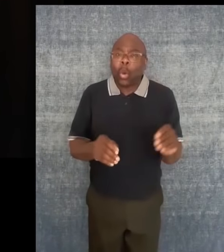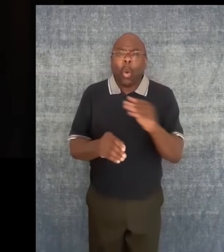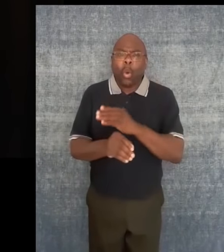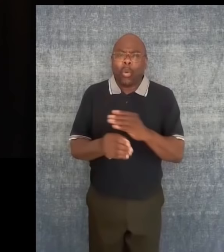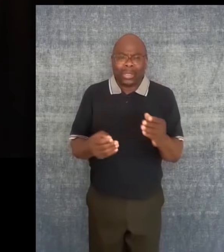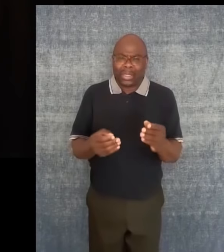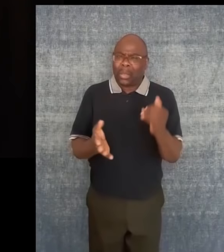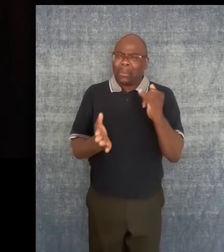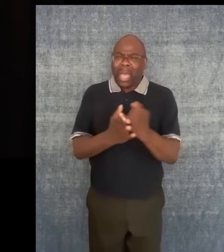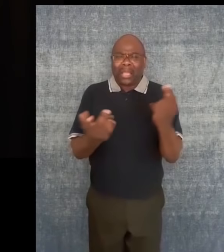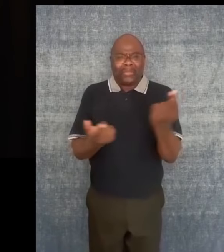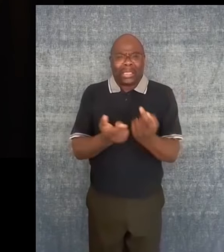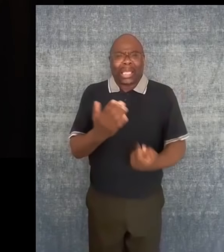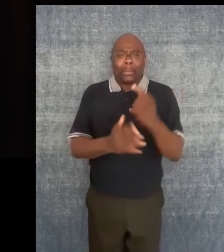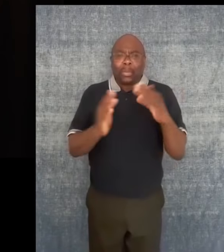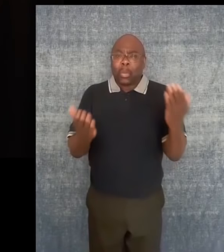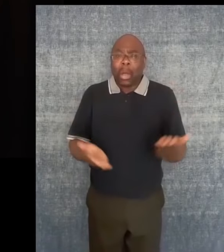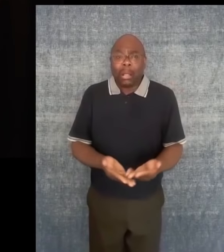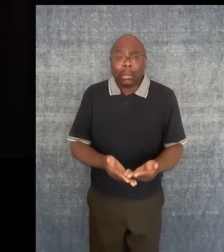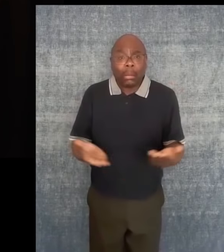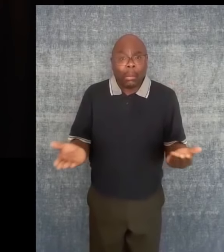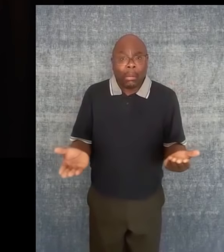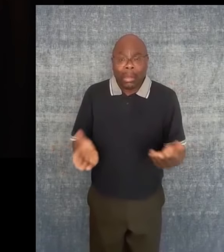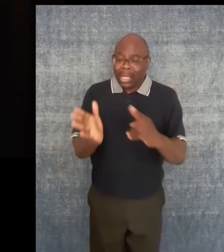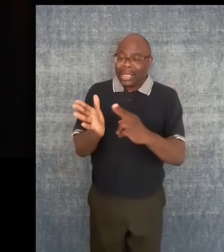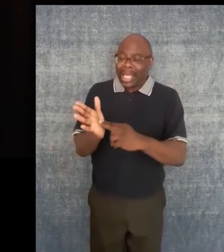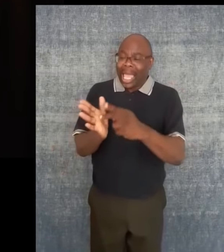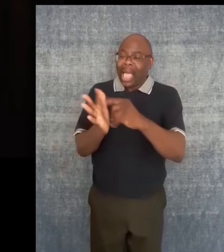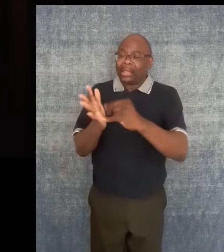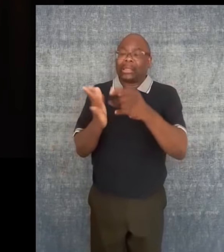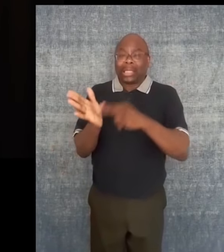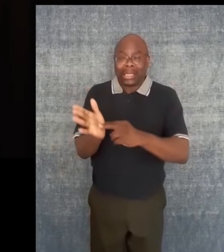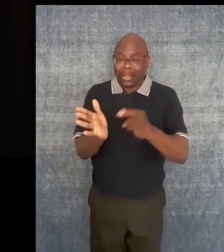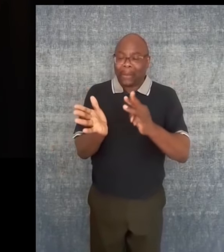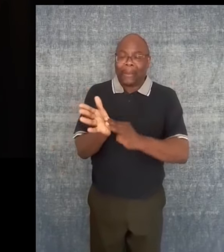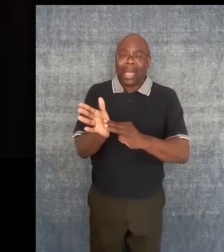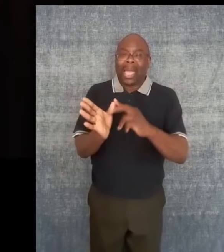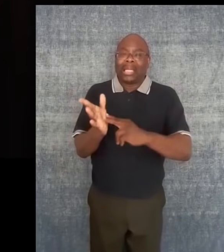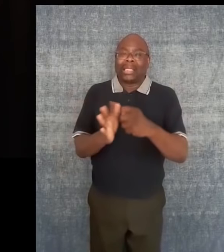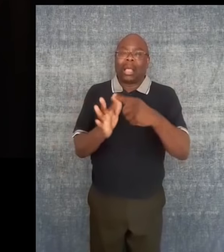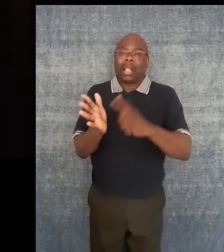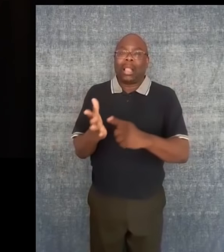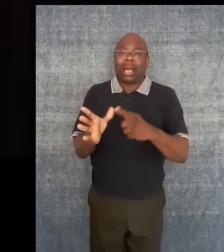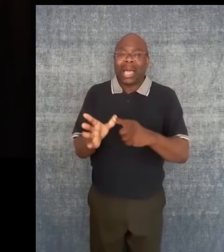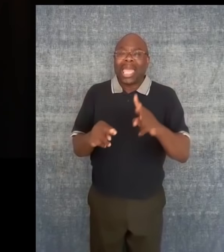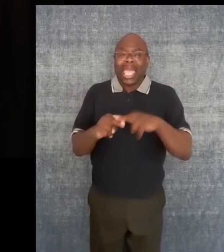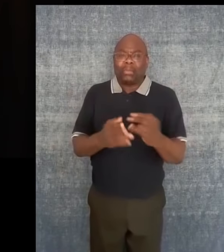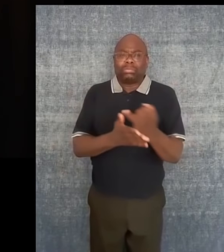the injustice in the world? Nelson Mandela said, as long as poverty, injustice, and